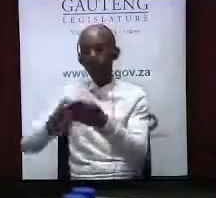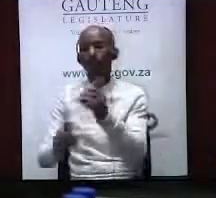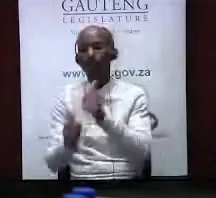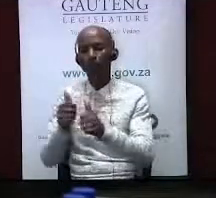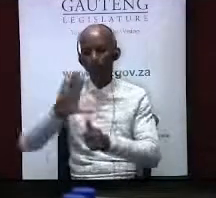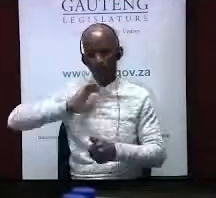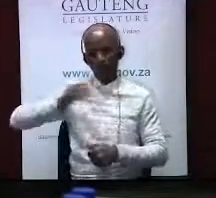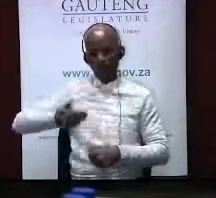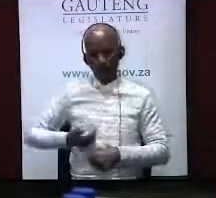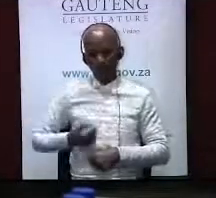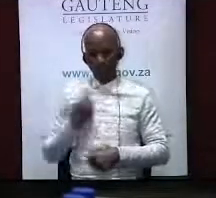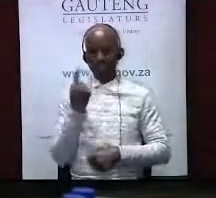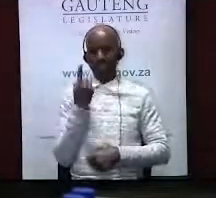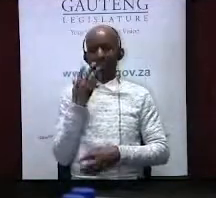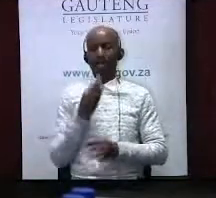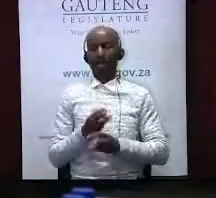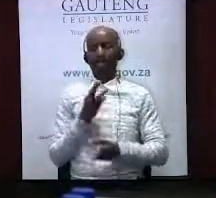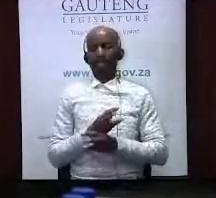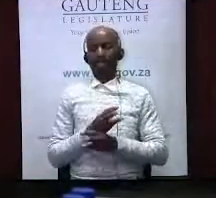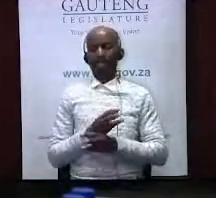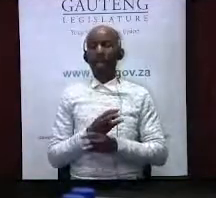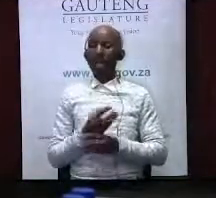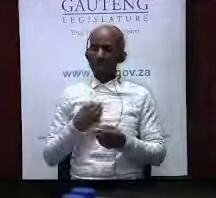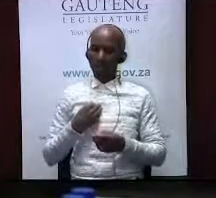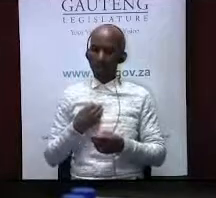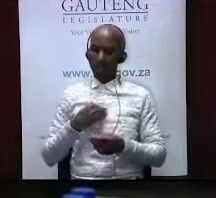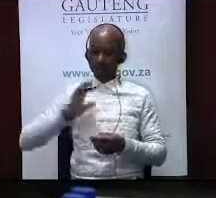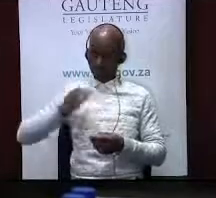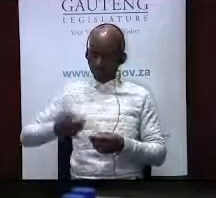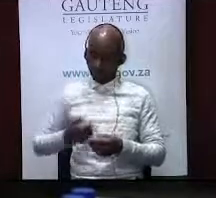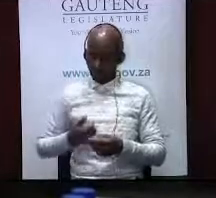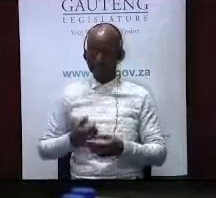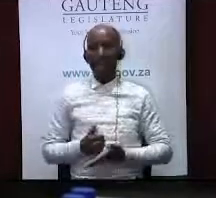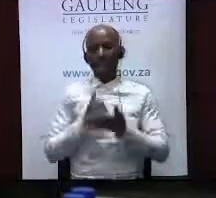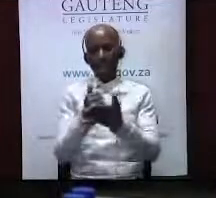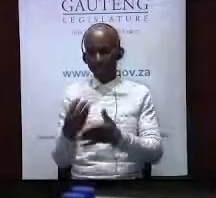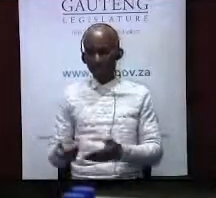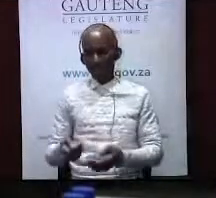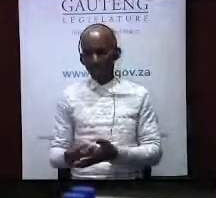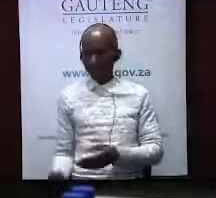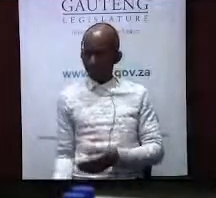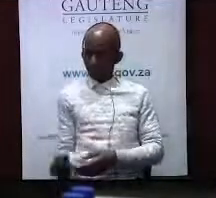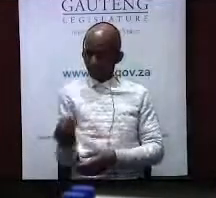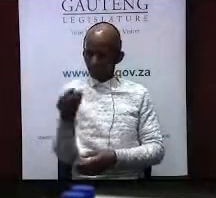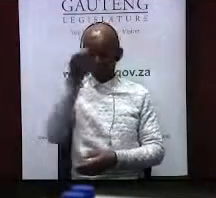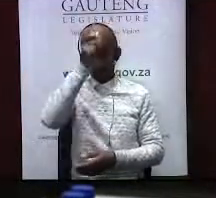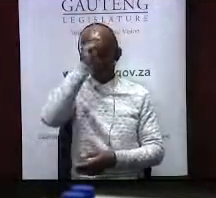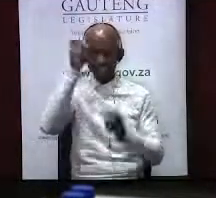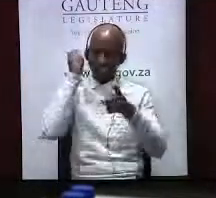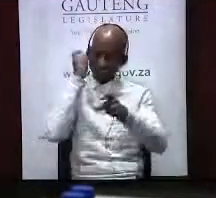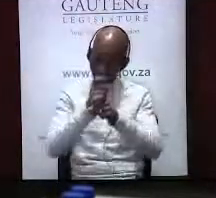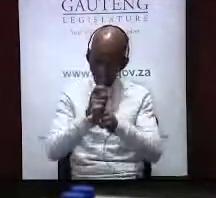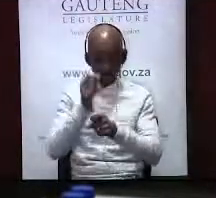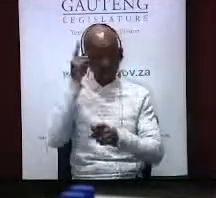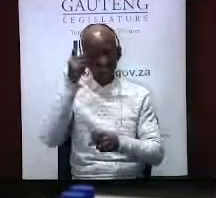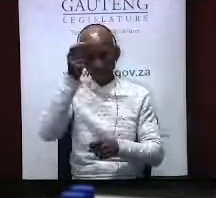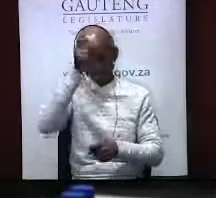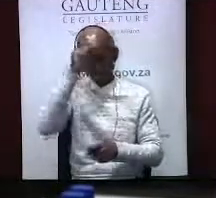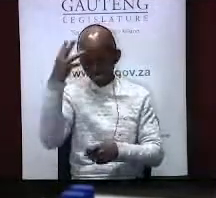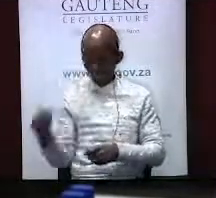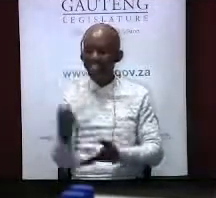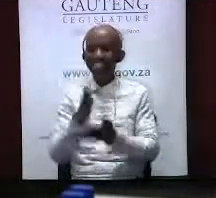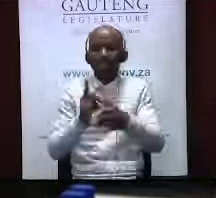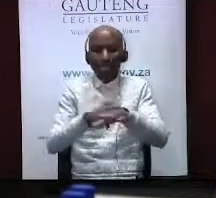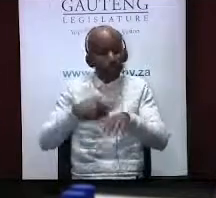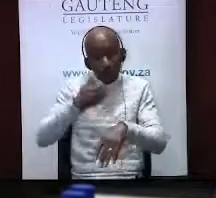of the women are single parents, and we are female raising boys. And it's so difficult to understand a boy child.